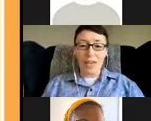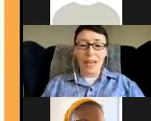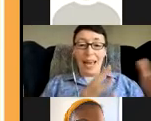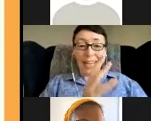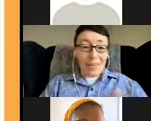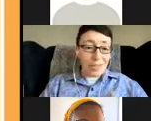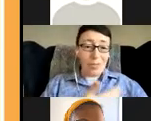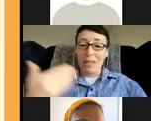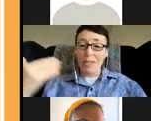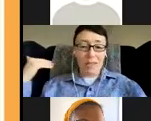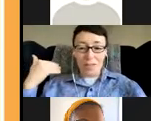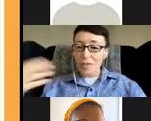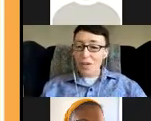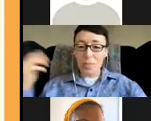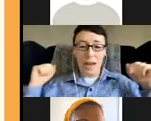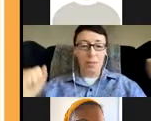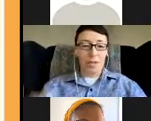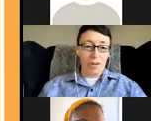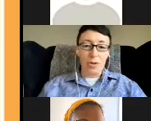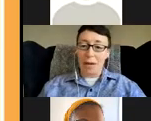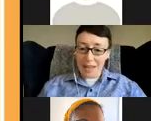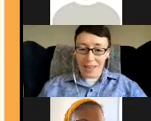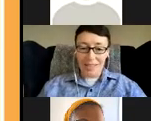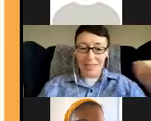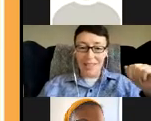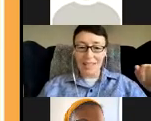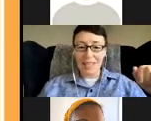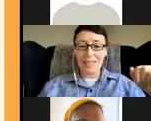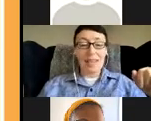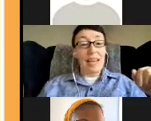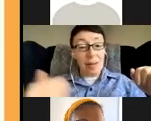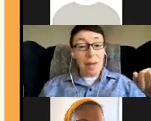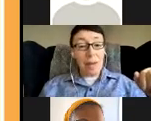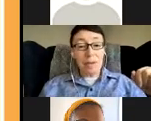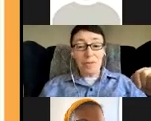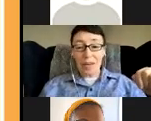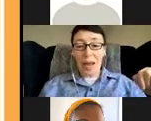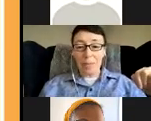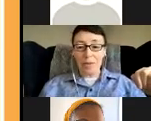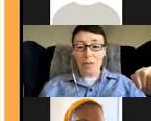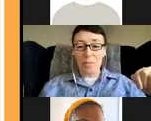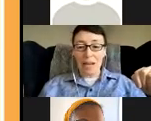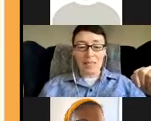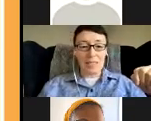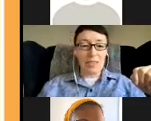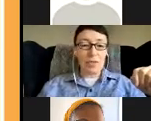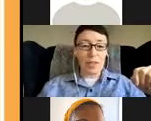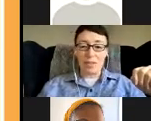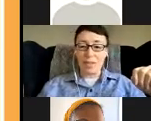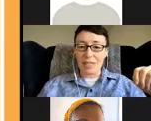approach. And in response to the false panic provoked by headlines like these, an amendment to CAPTA was passed